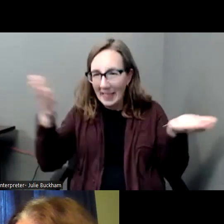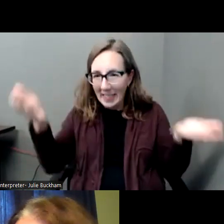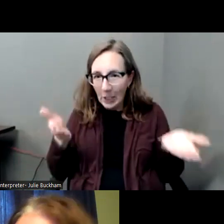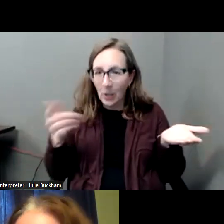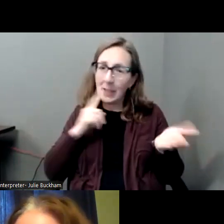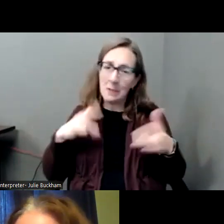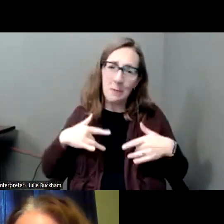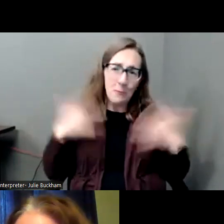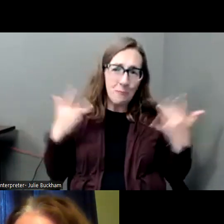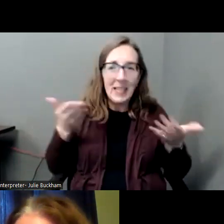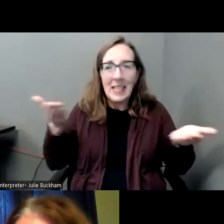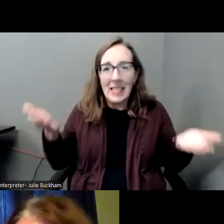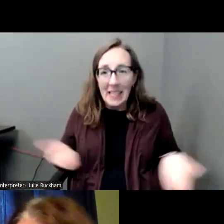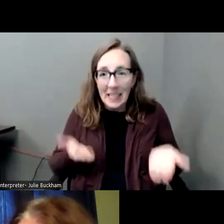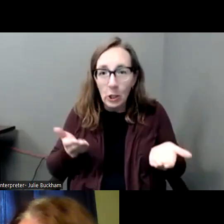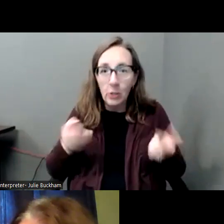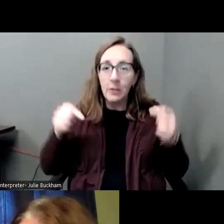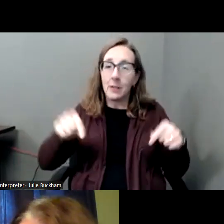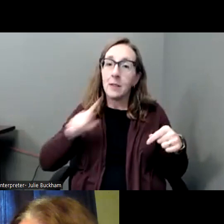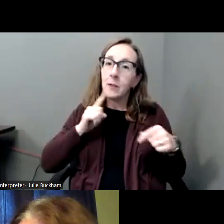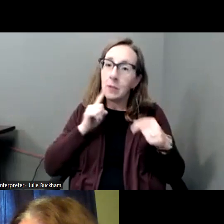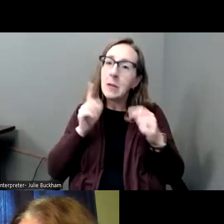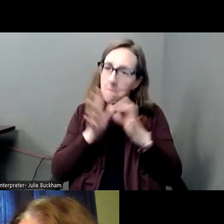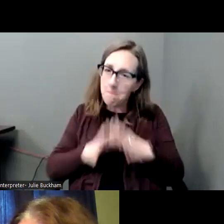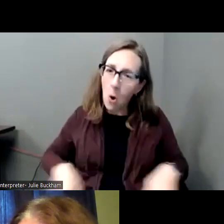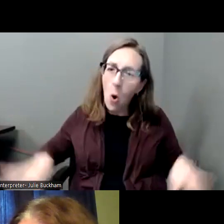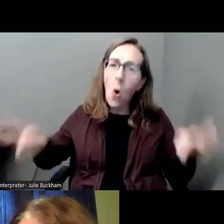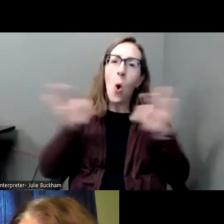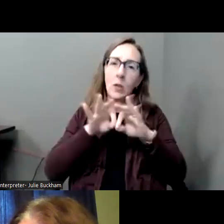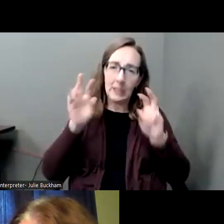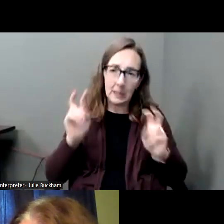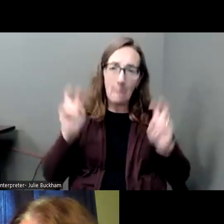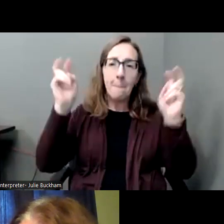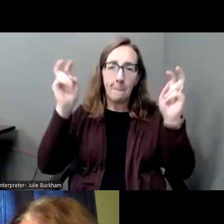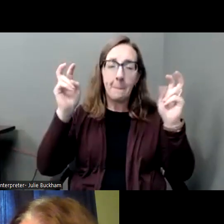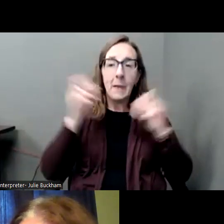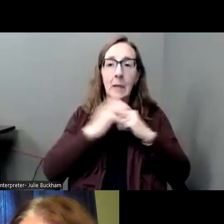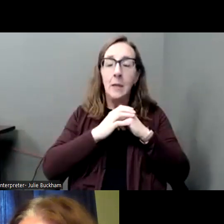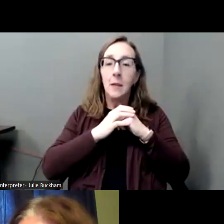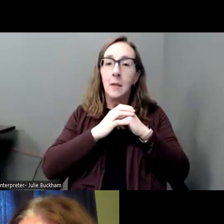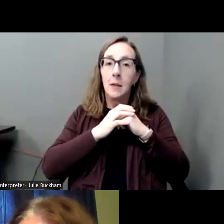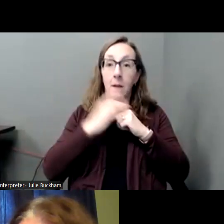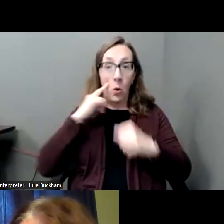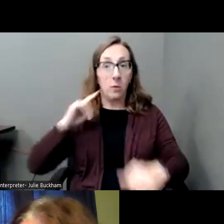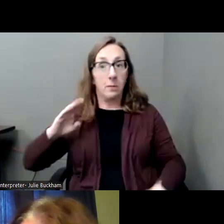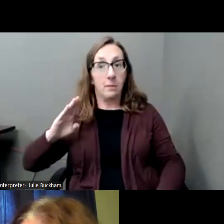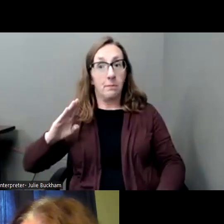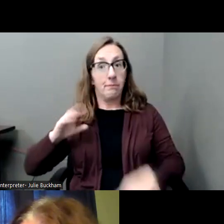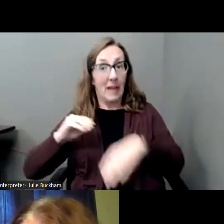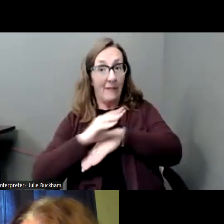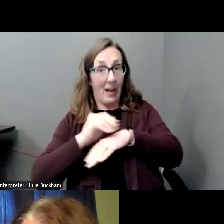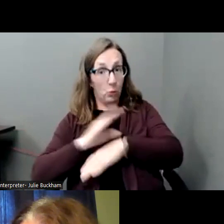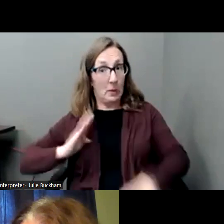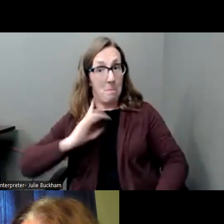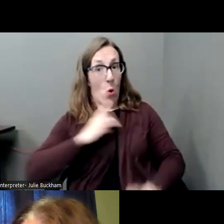here. This is a very important subject to our advisory board and also to